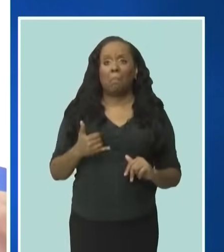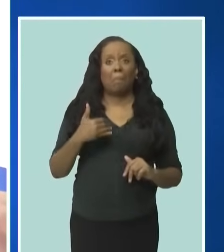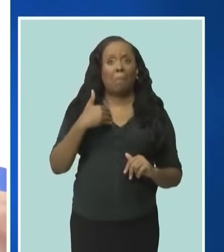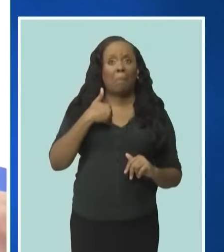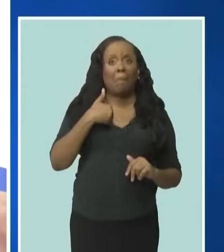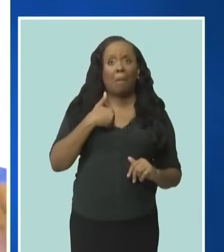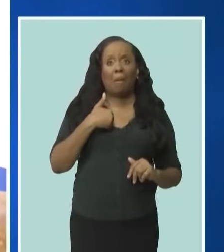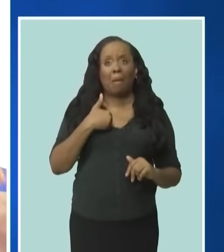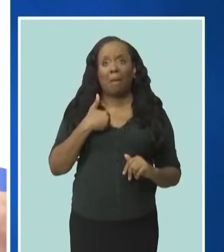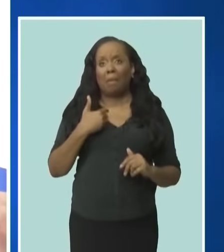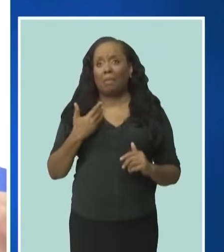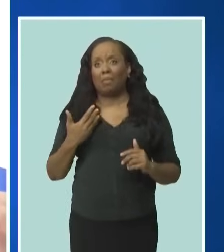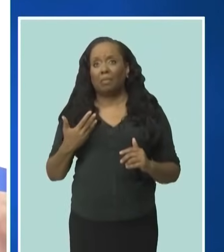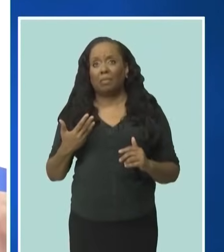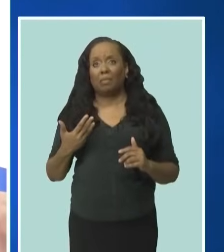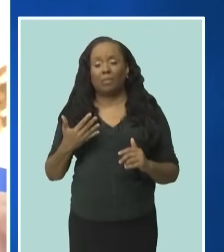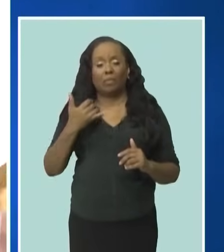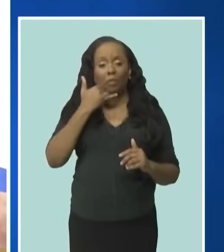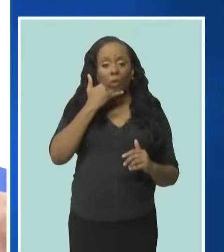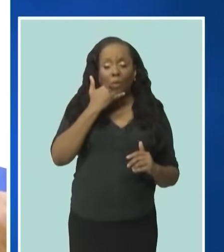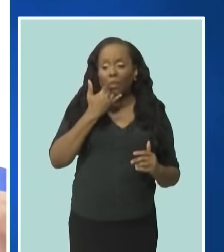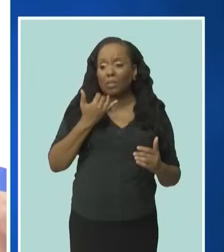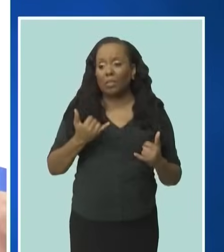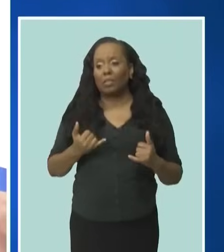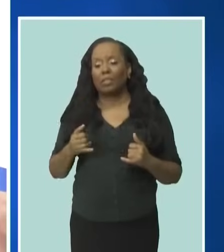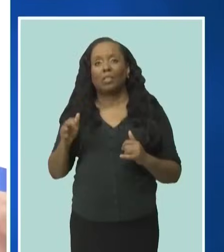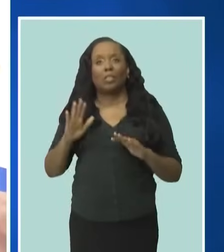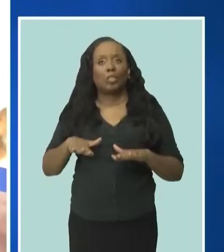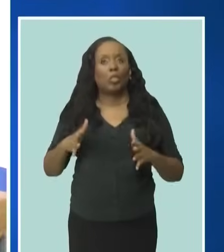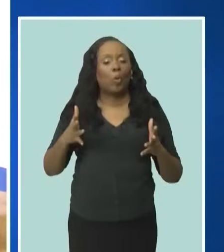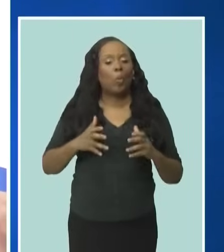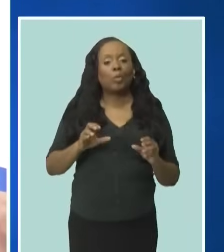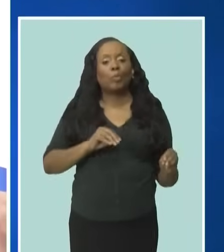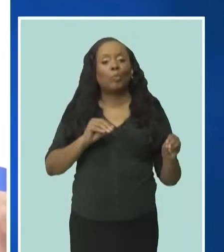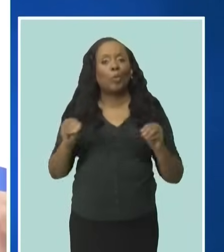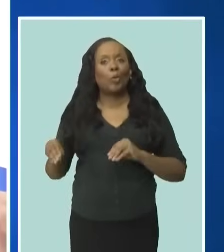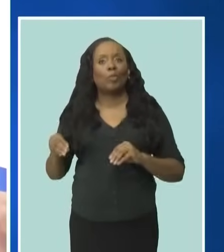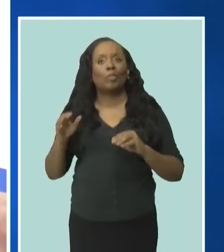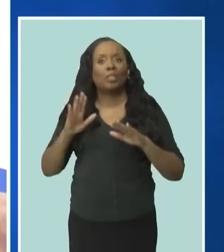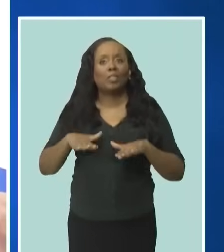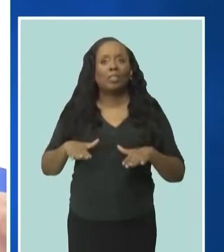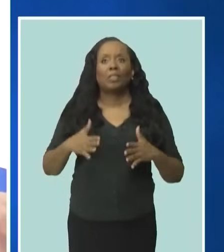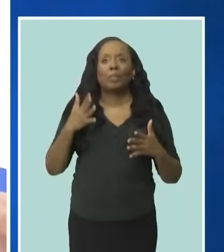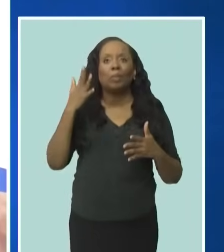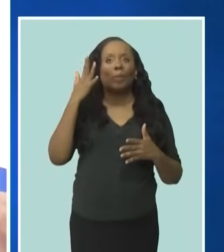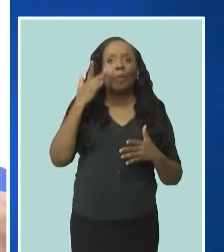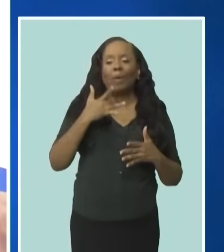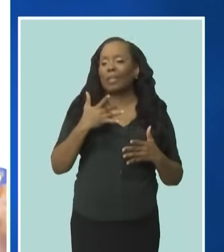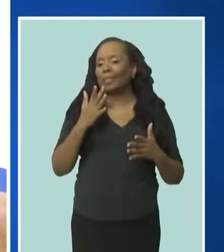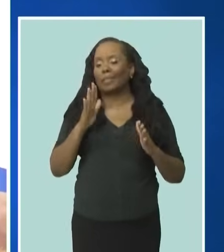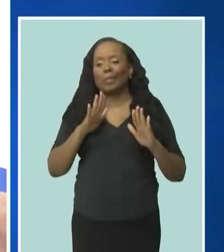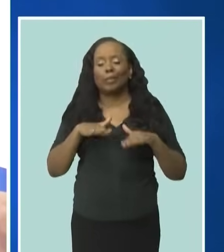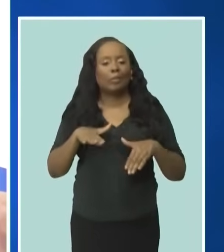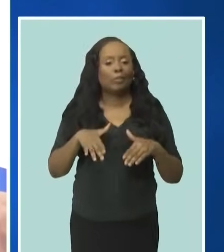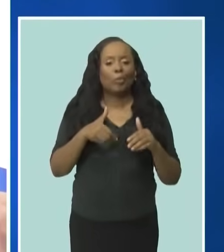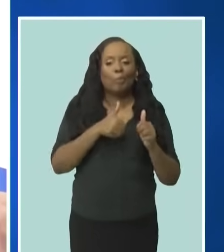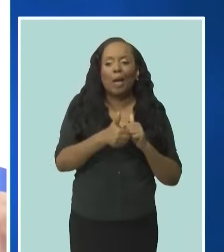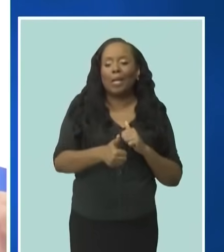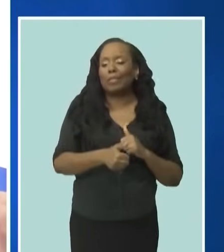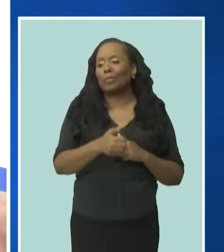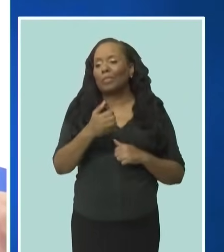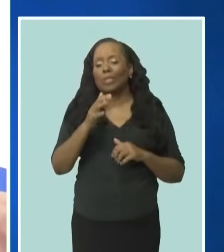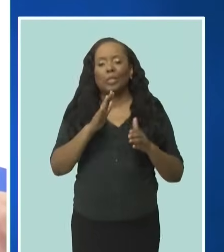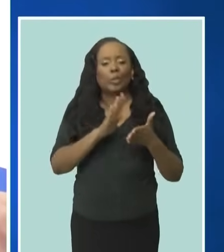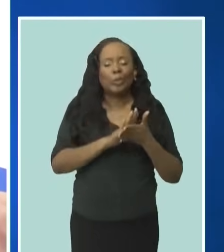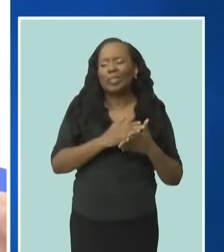to move their children from one school to the next and from this school to the next because of perceived notions of which is a good school versus which